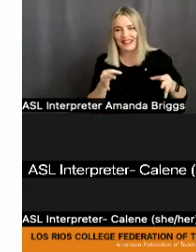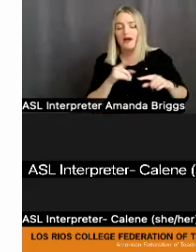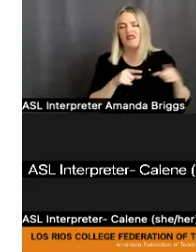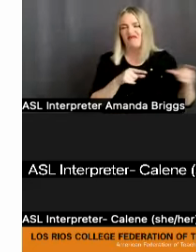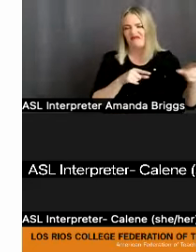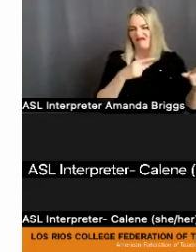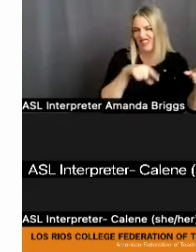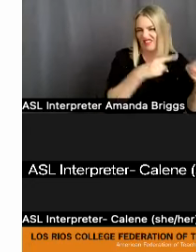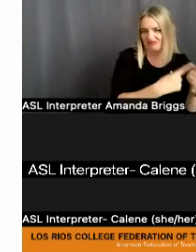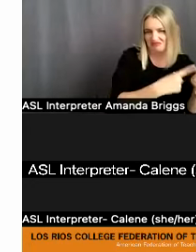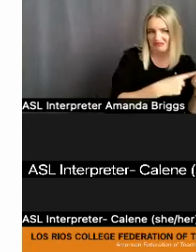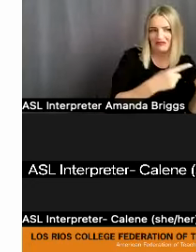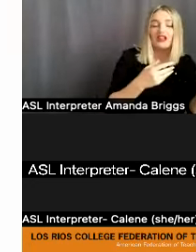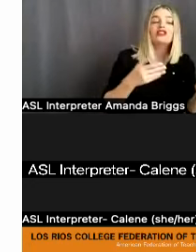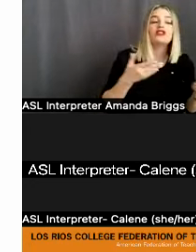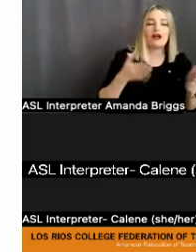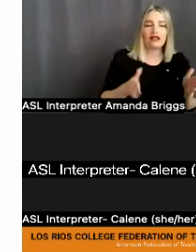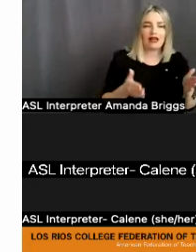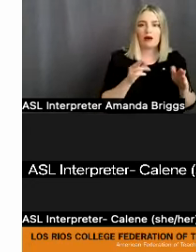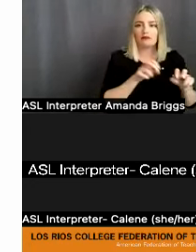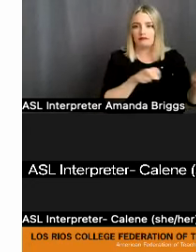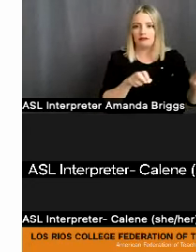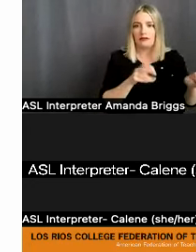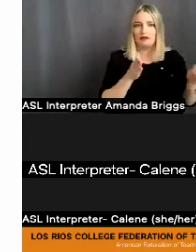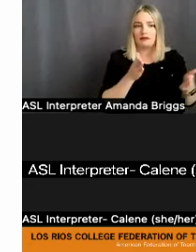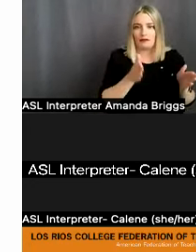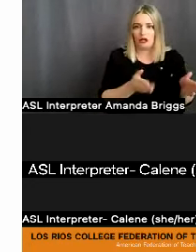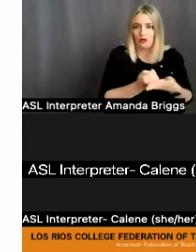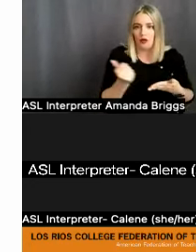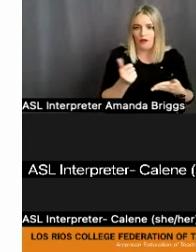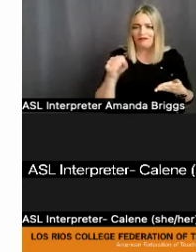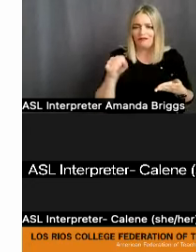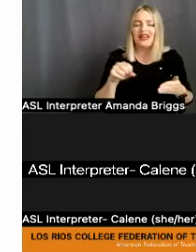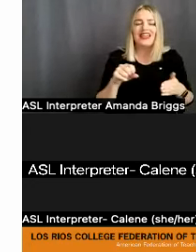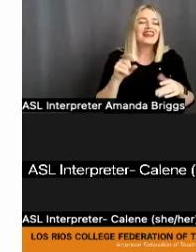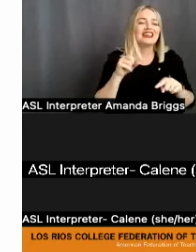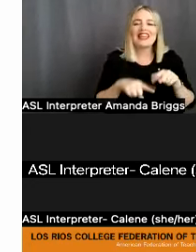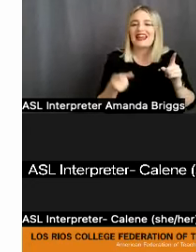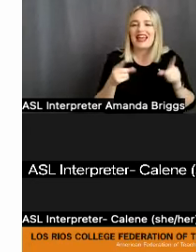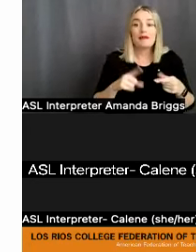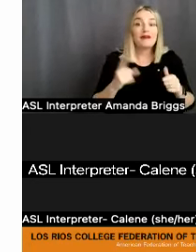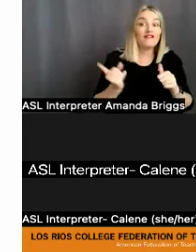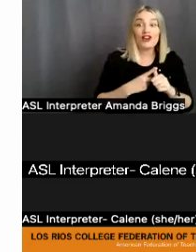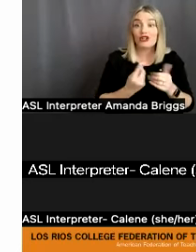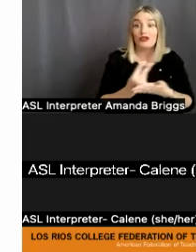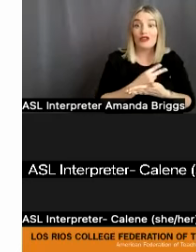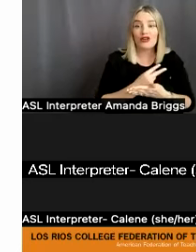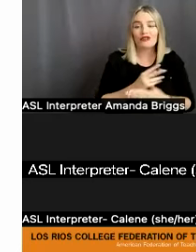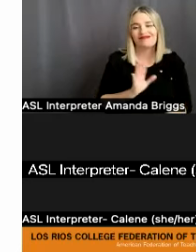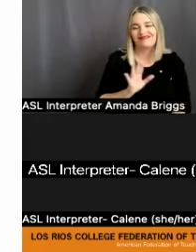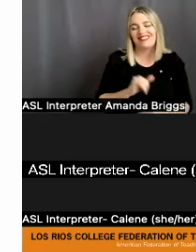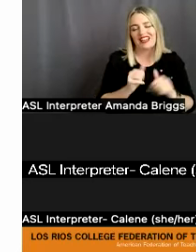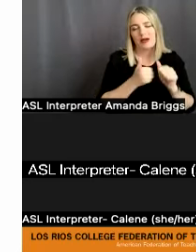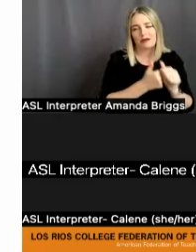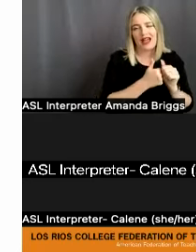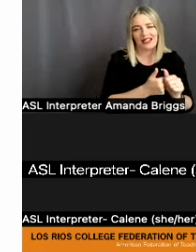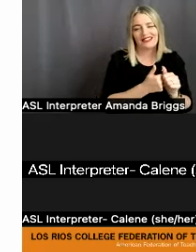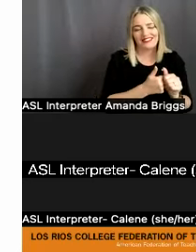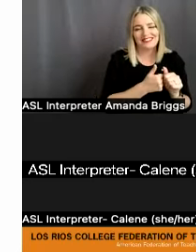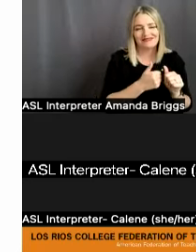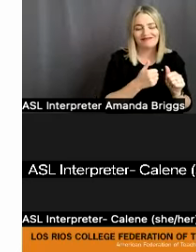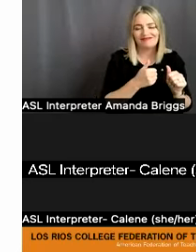to be removed from your committee. It cannot happen during your very first review, which tends to be the compliance review for Ed Code, but can